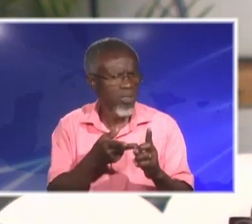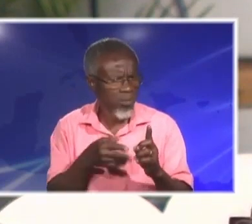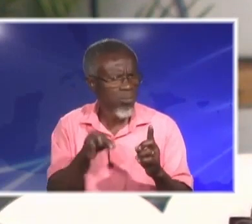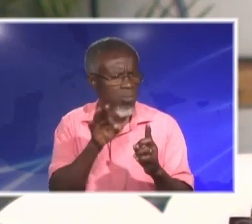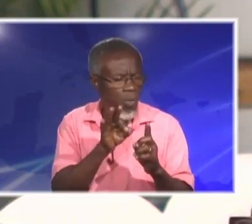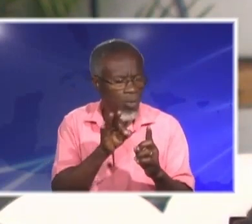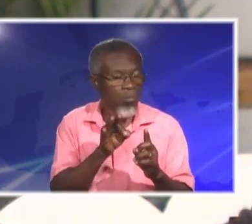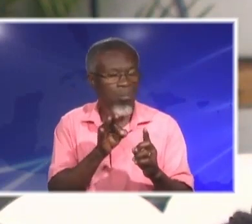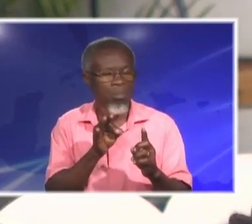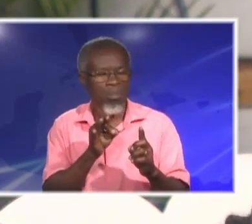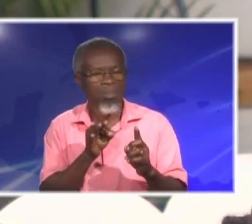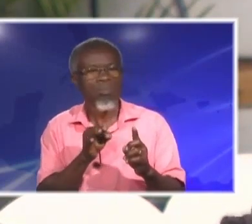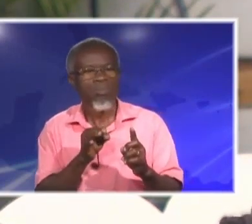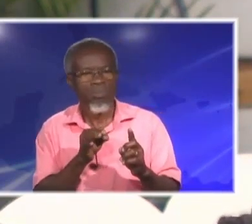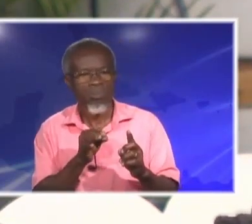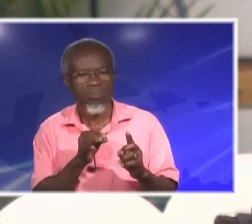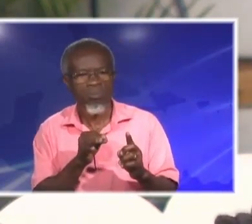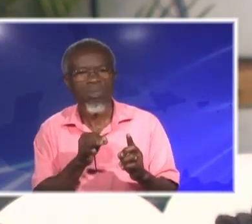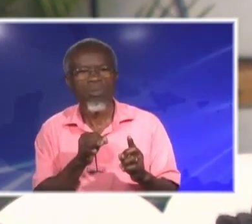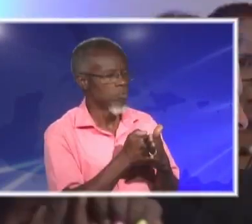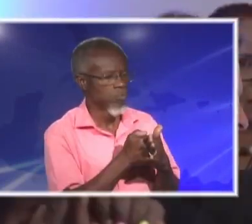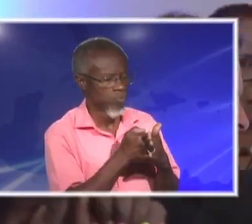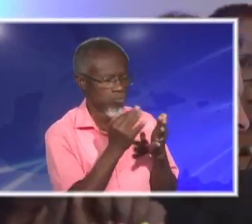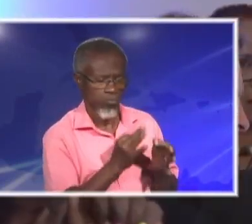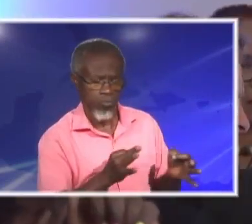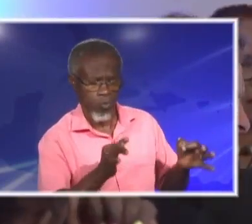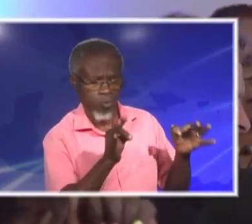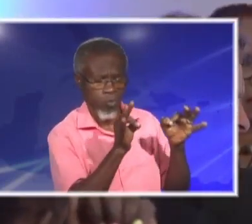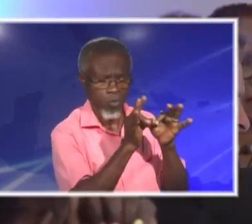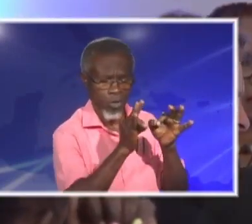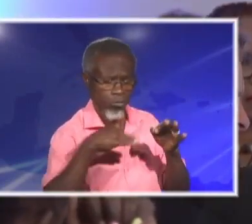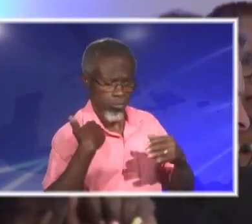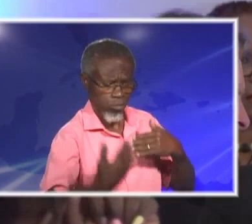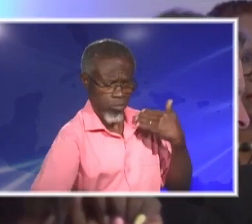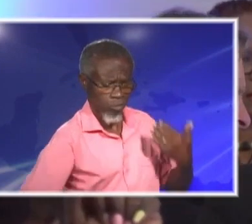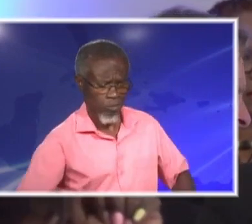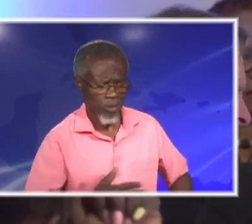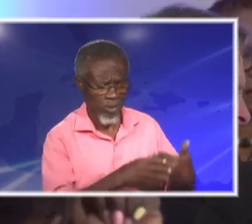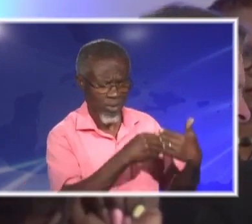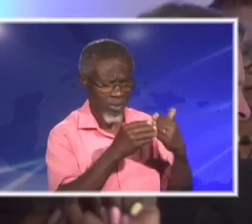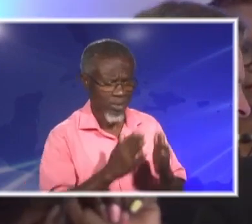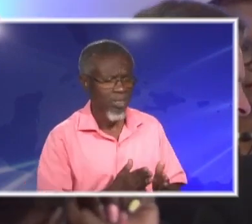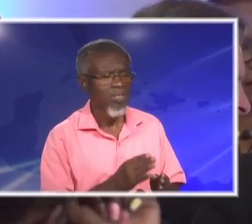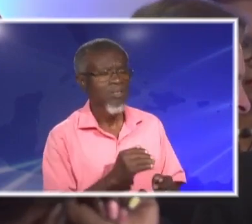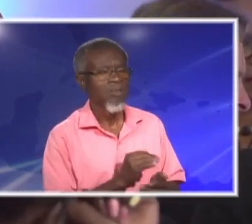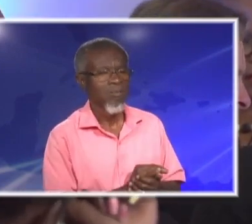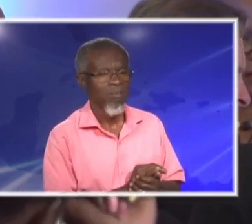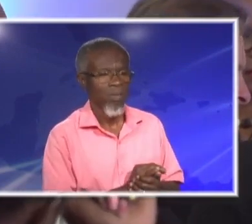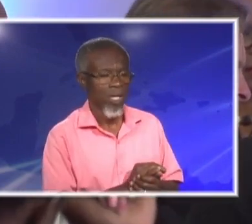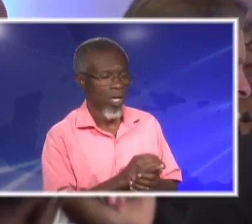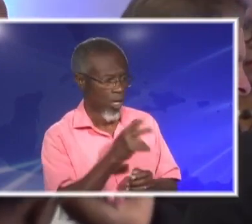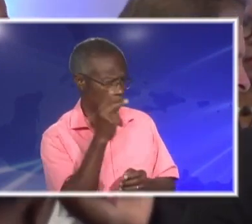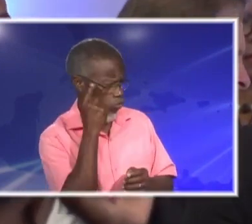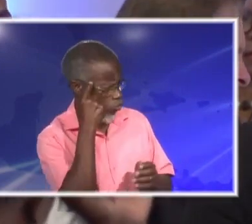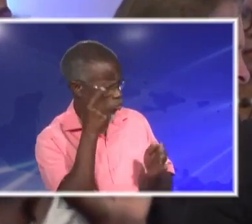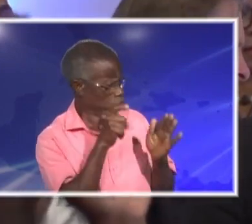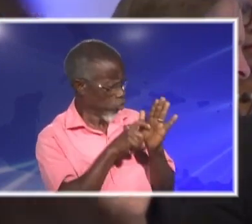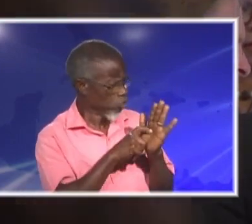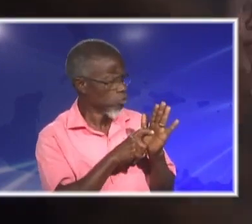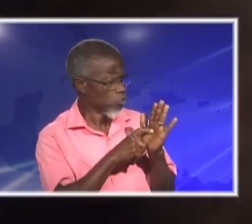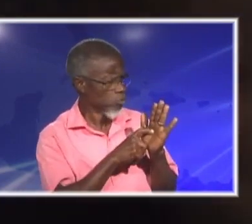been operating on the ground in that community. So I would have noted the recommendations made by